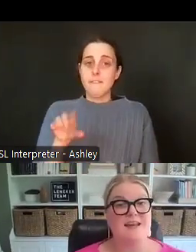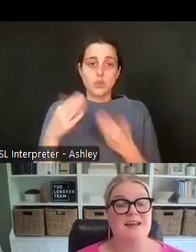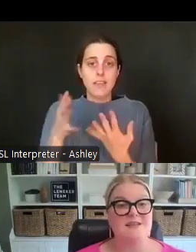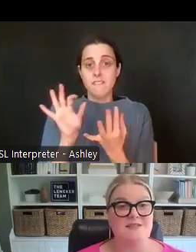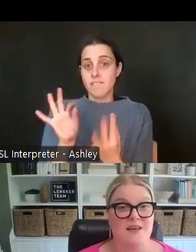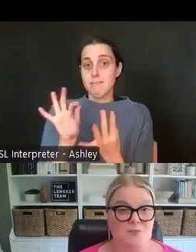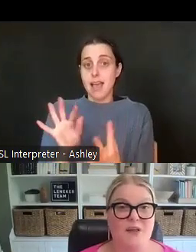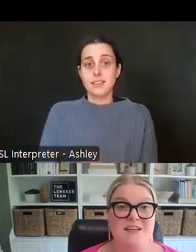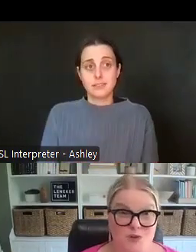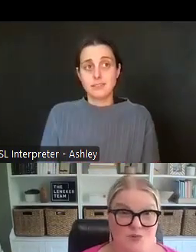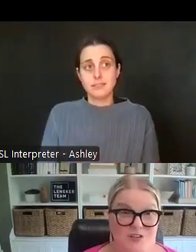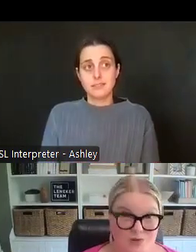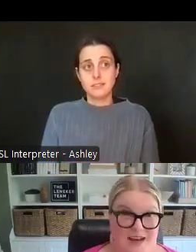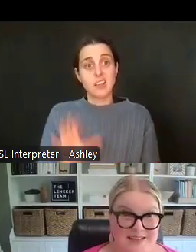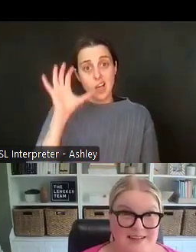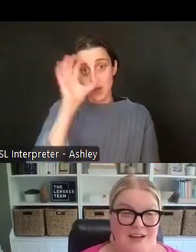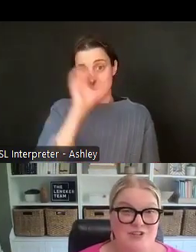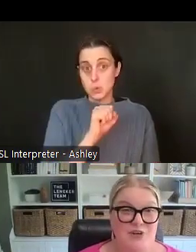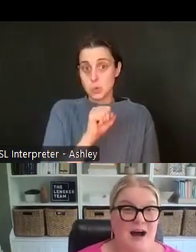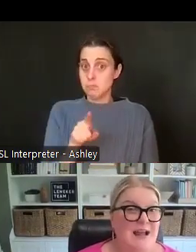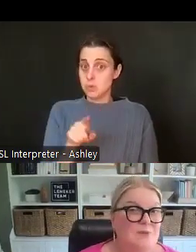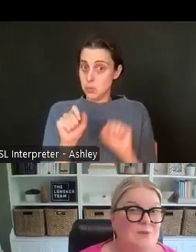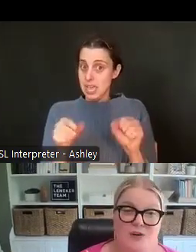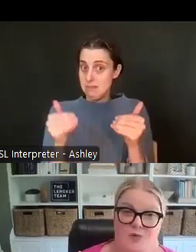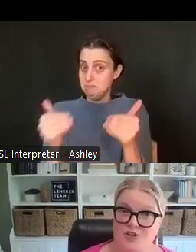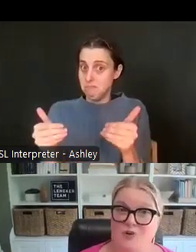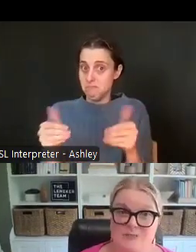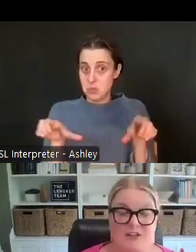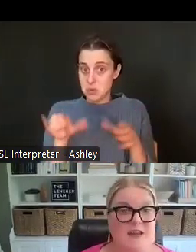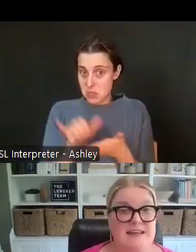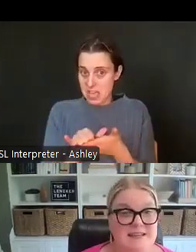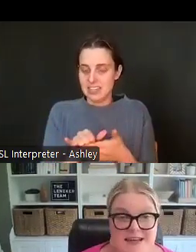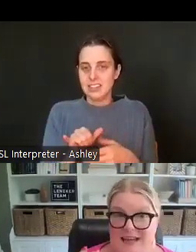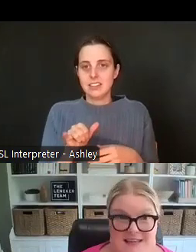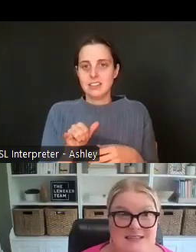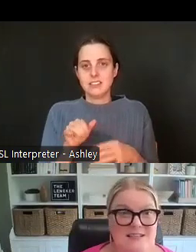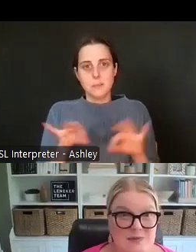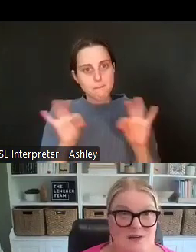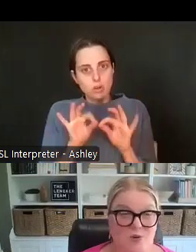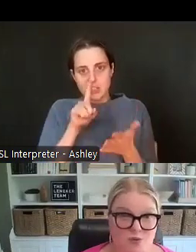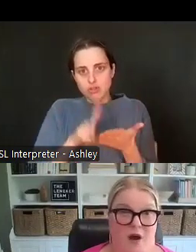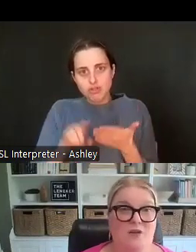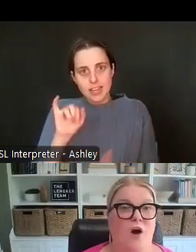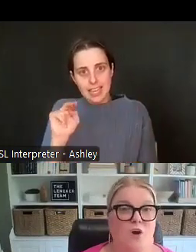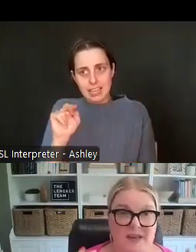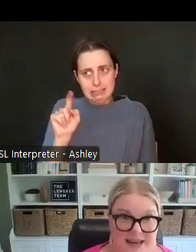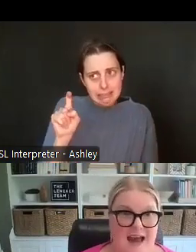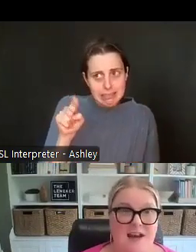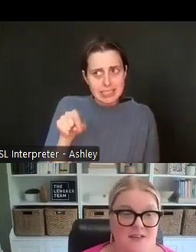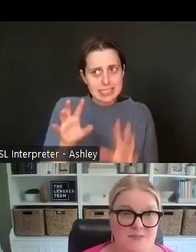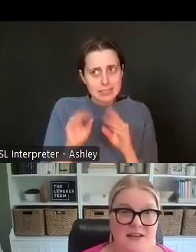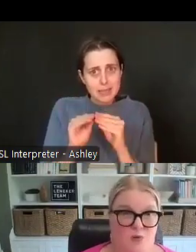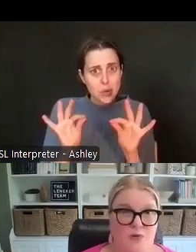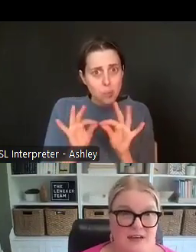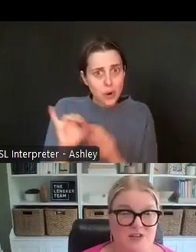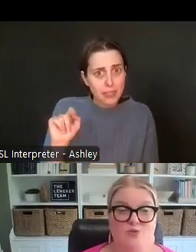that it is in a place where you can do that. So I believe that we should always be checking in and saying, is this meeting worthwhile? Are we getting out of